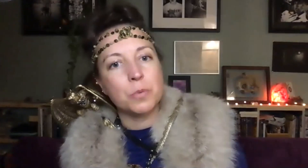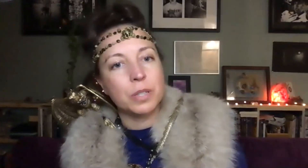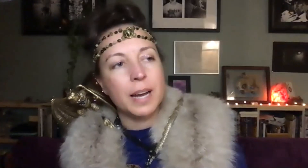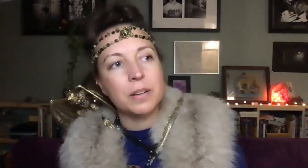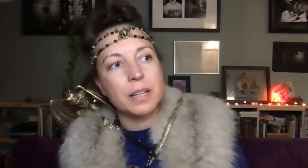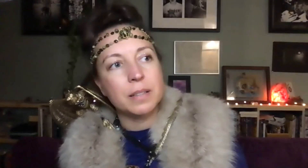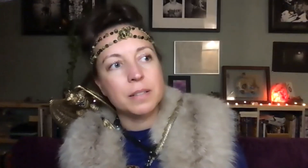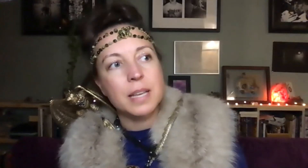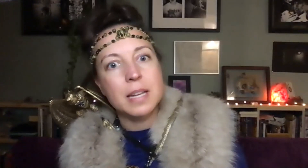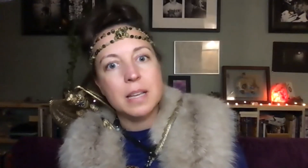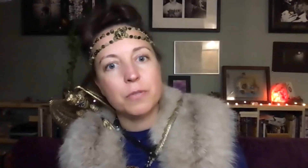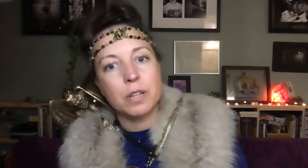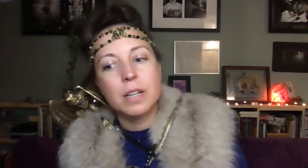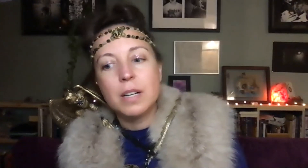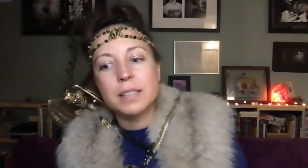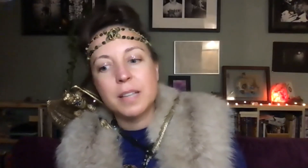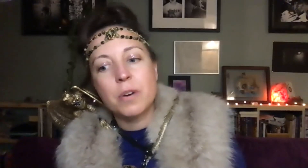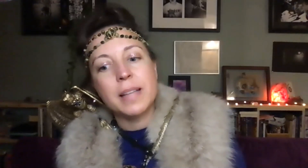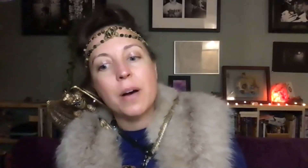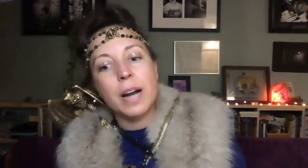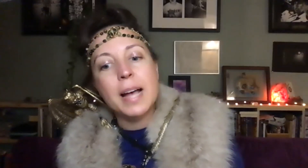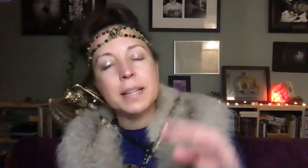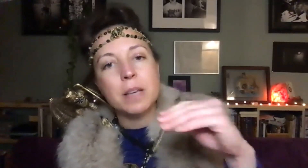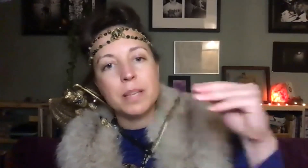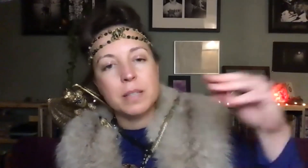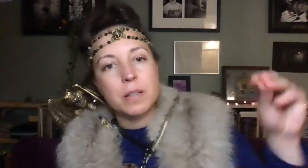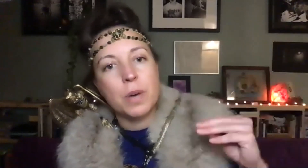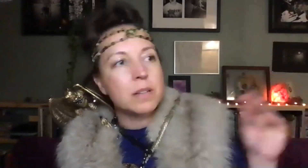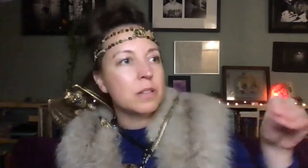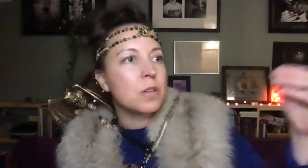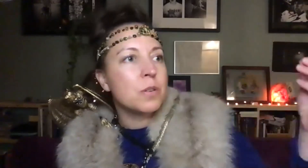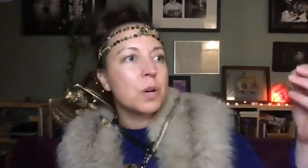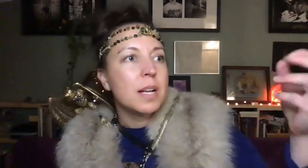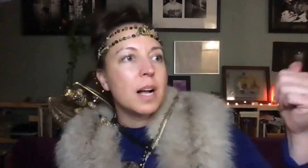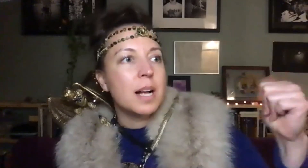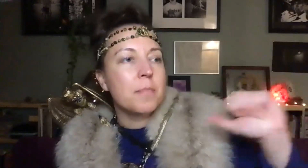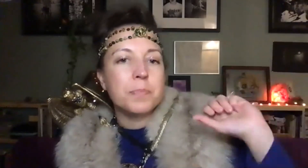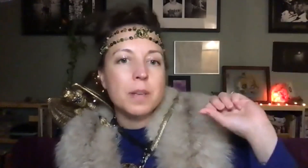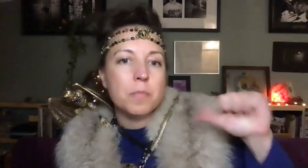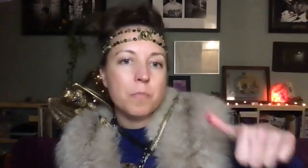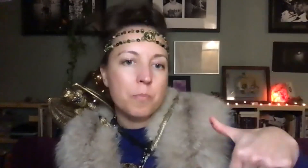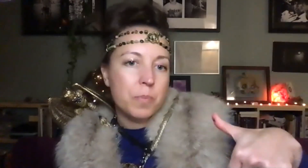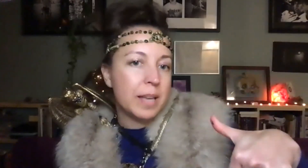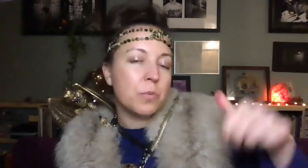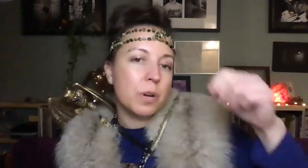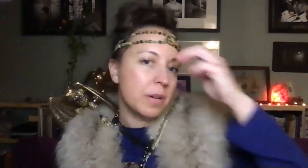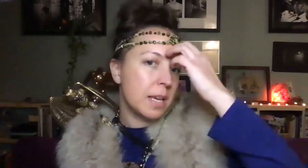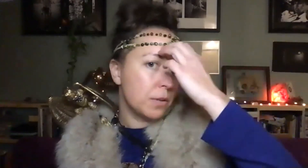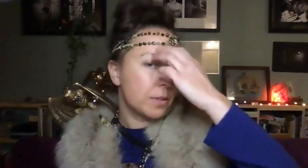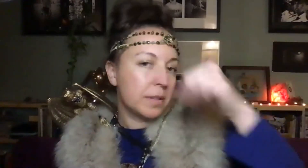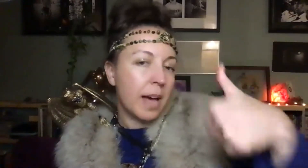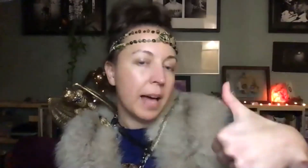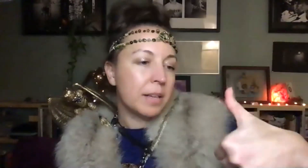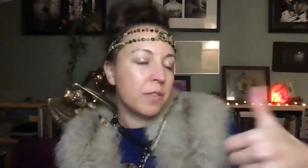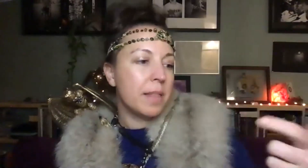a bunch of work out in Tahiti for a summer on the outer islands, I basically went to the place where he